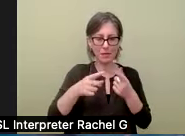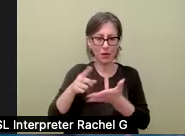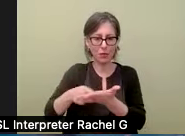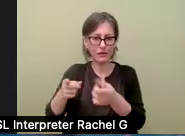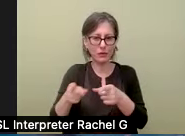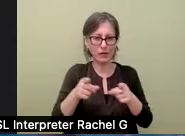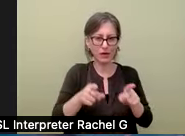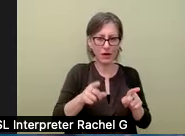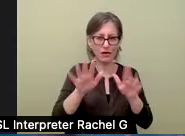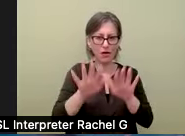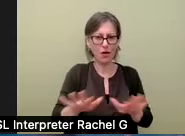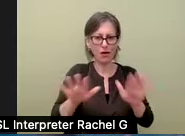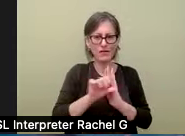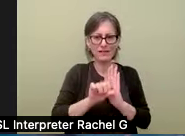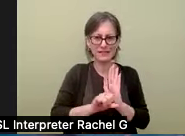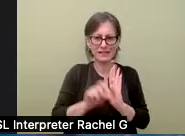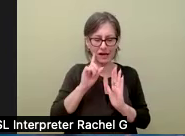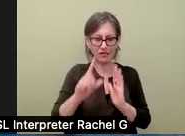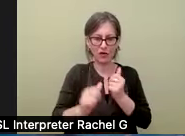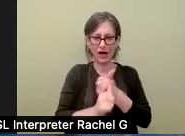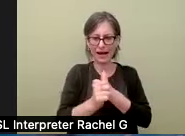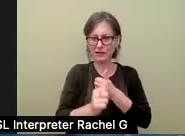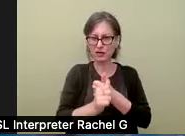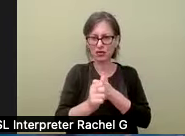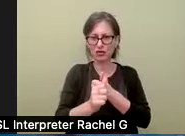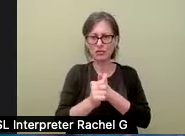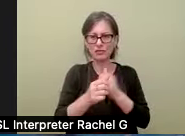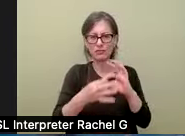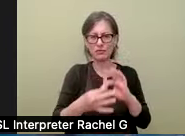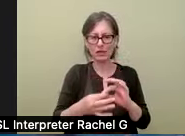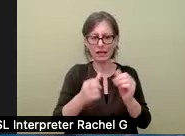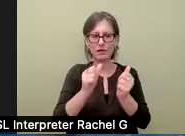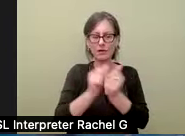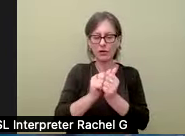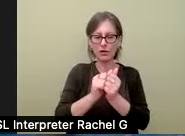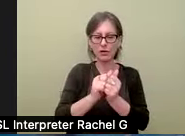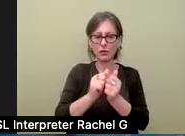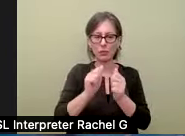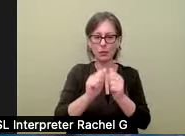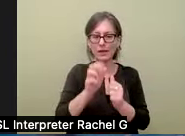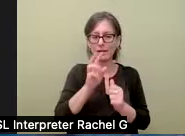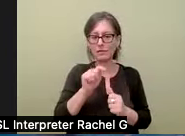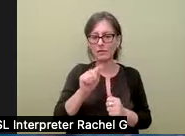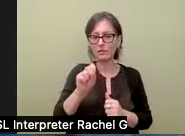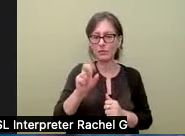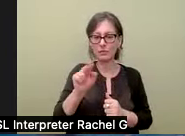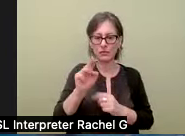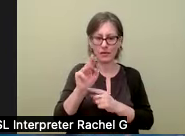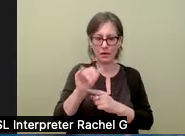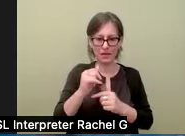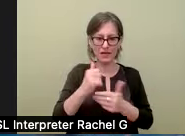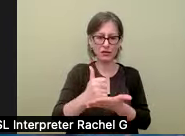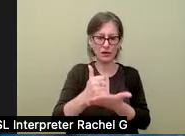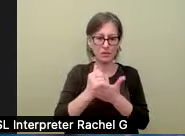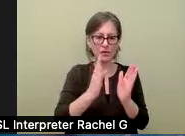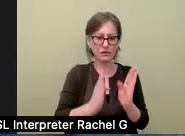happening statewide about our tsunami hazard statewide, what the state does to mitigate and help us all get prepared